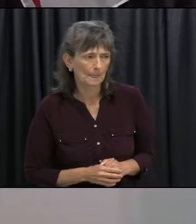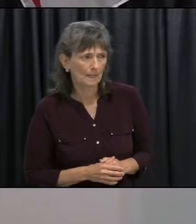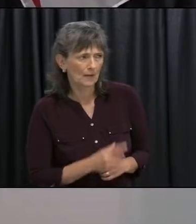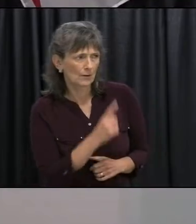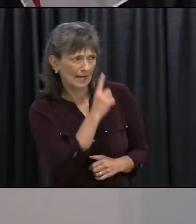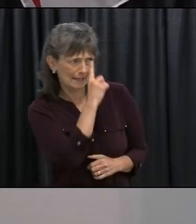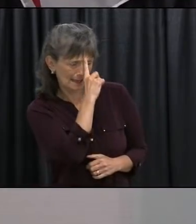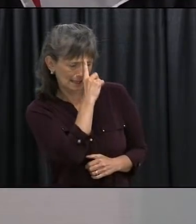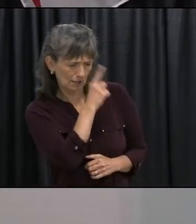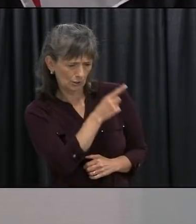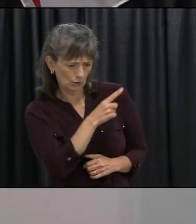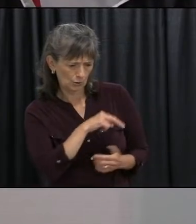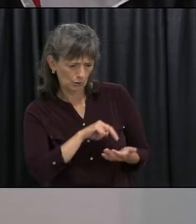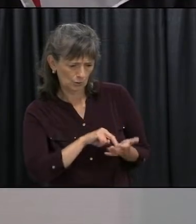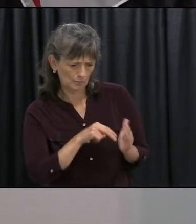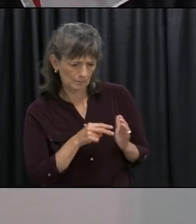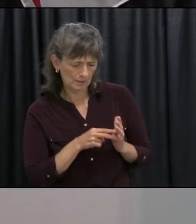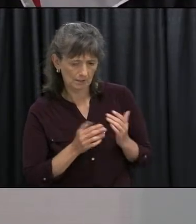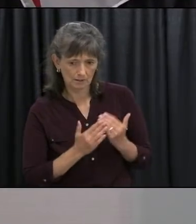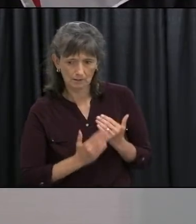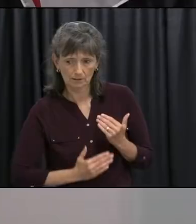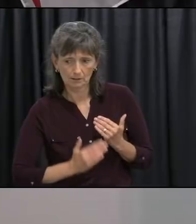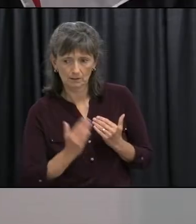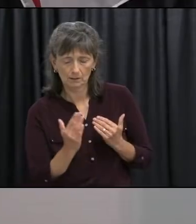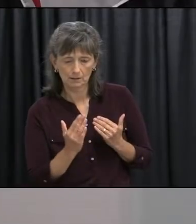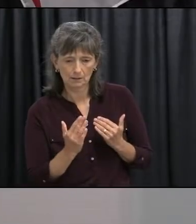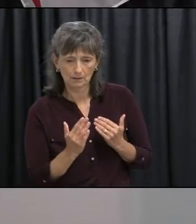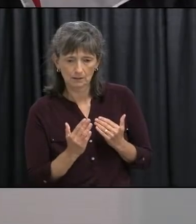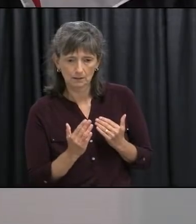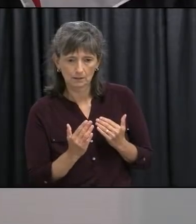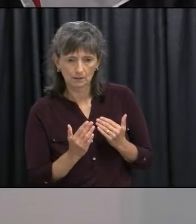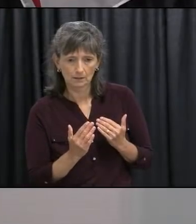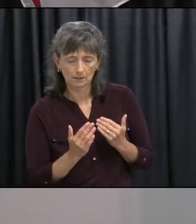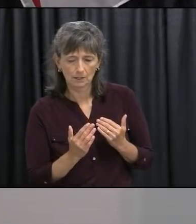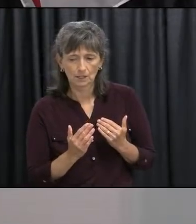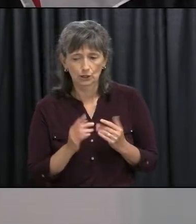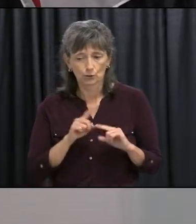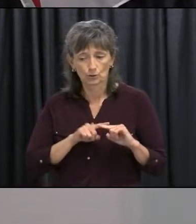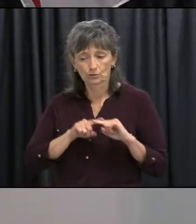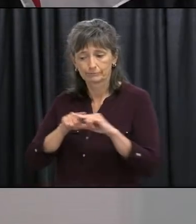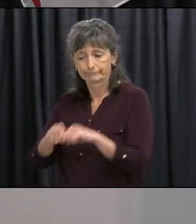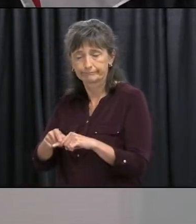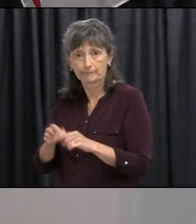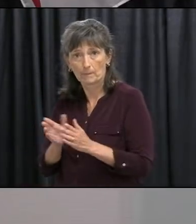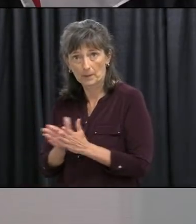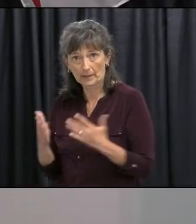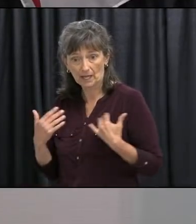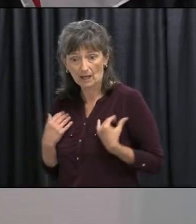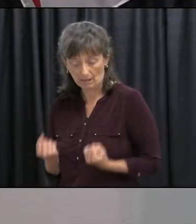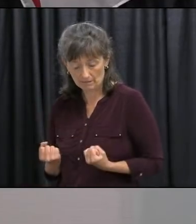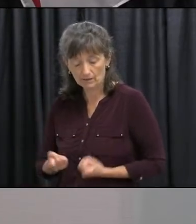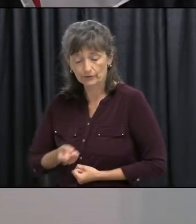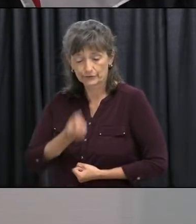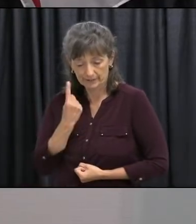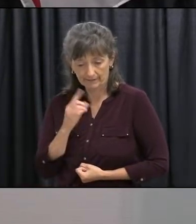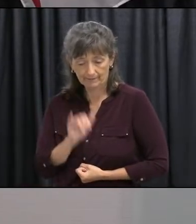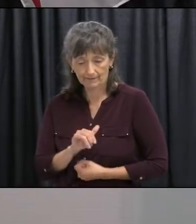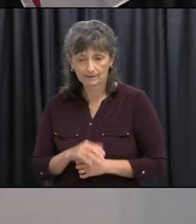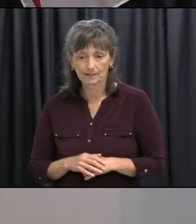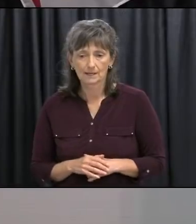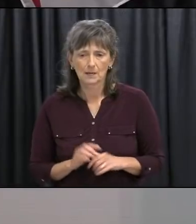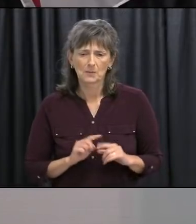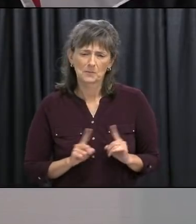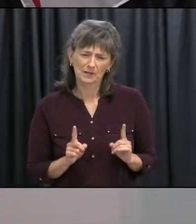that, again, moving forward, it's again going to be further consultation with public health. But again, just to